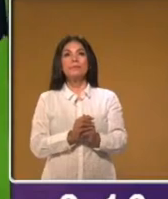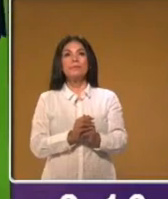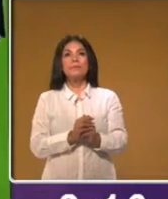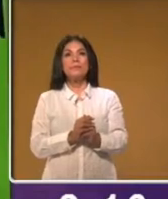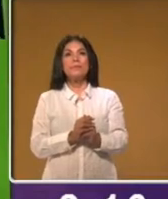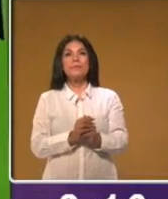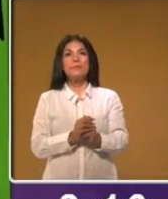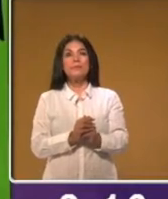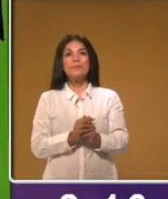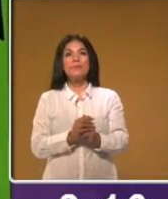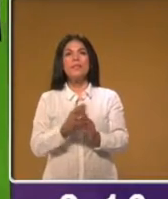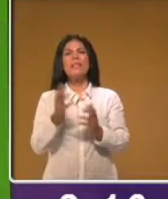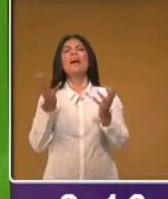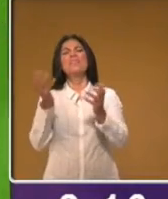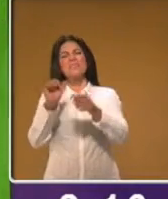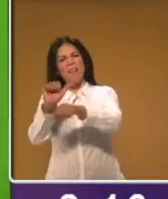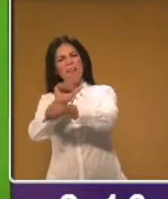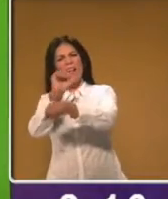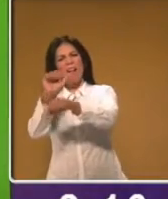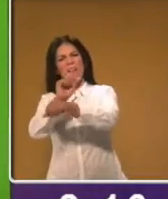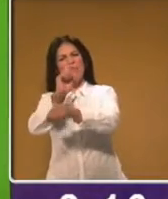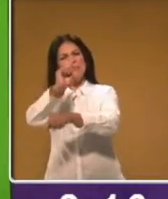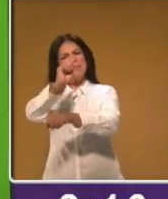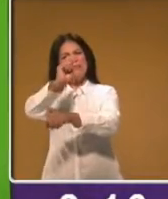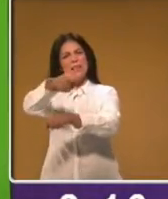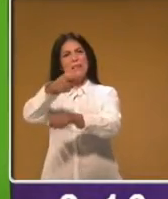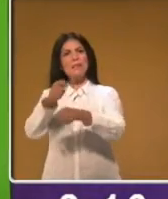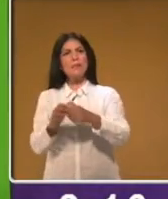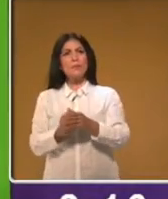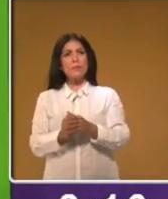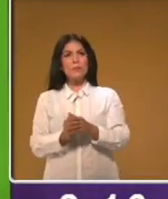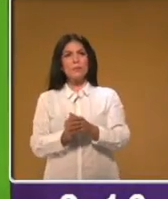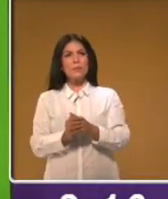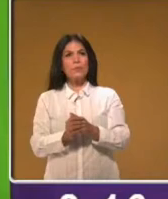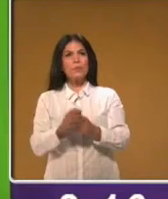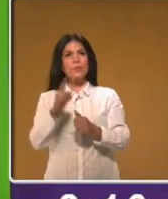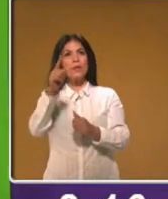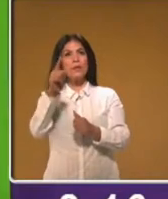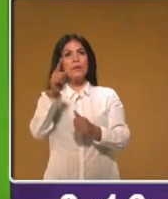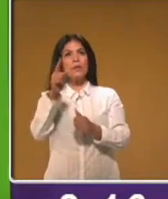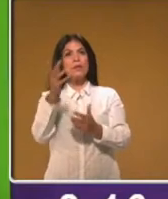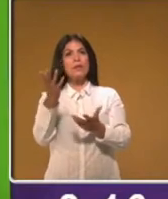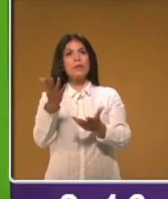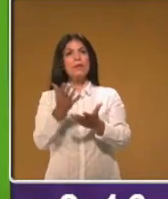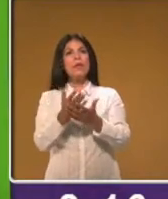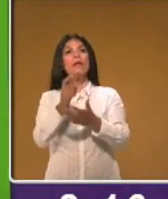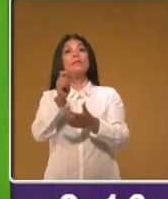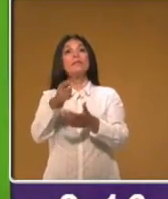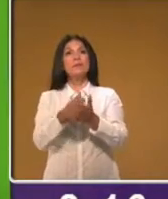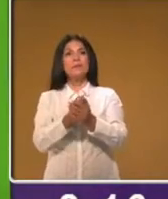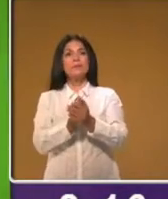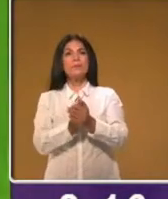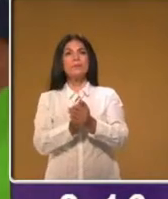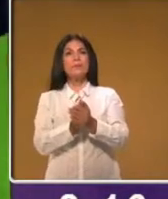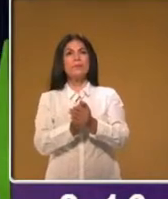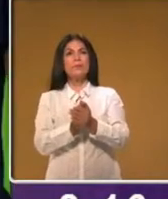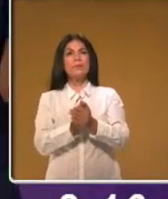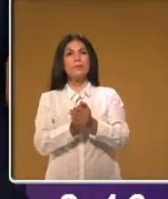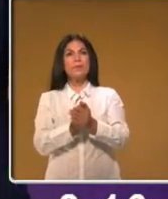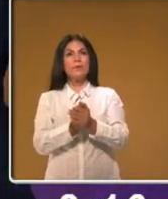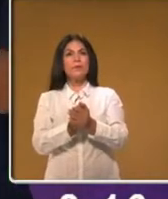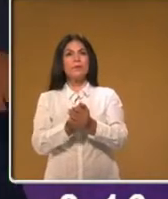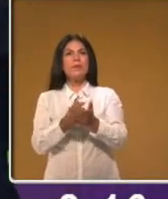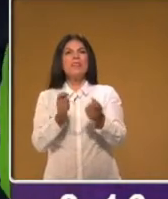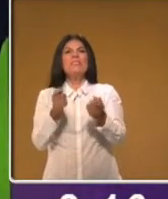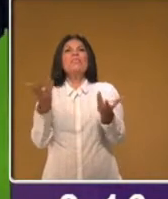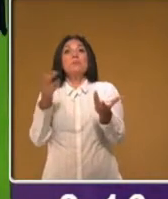What is happening with the car? As you can see in here, this man is repairing the car. The verb is fix.